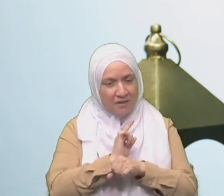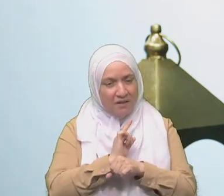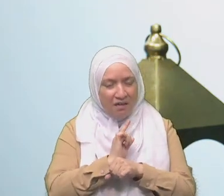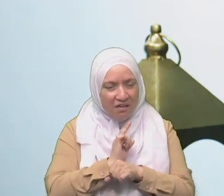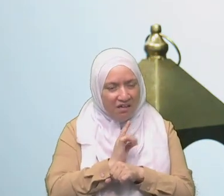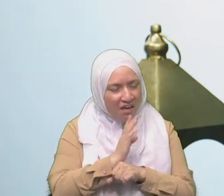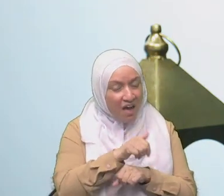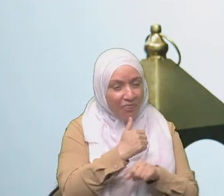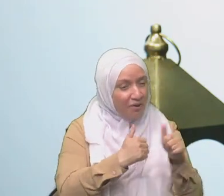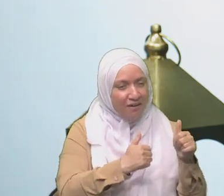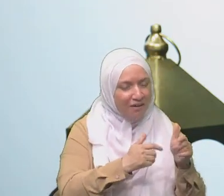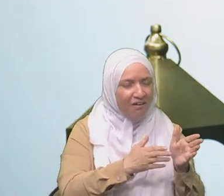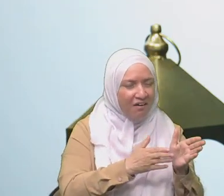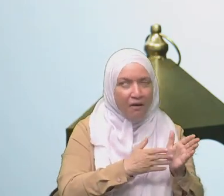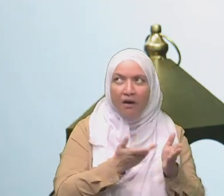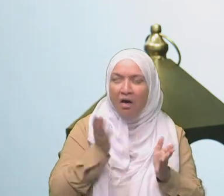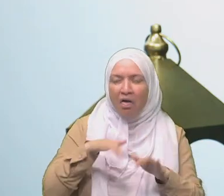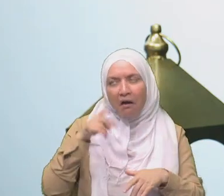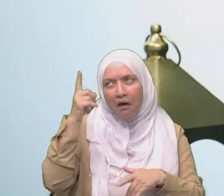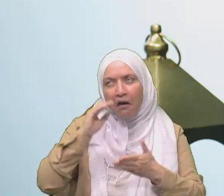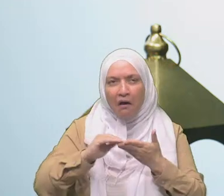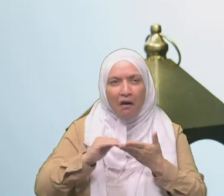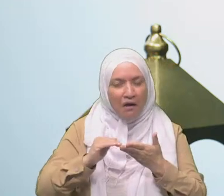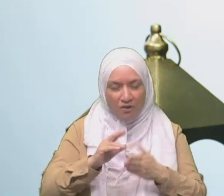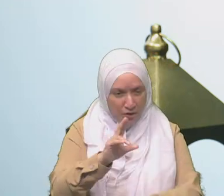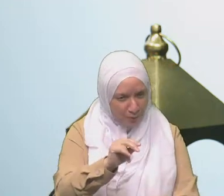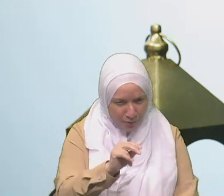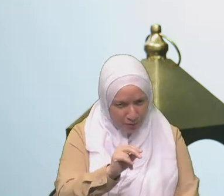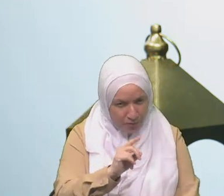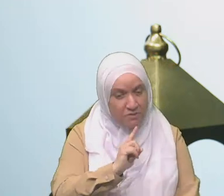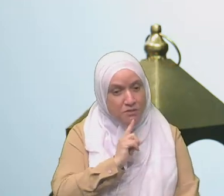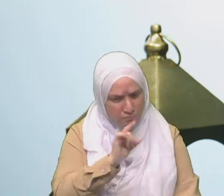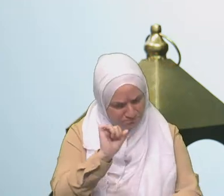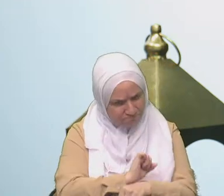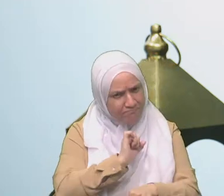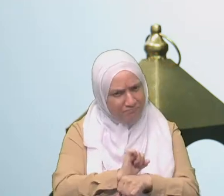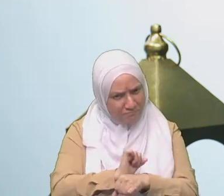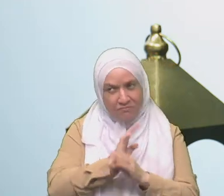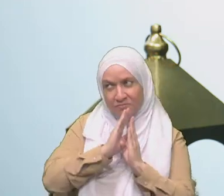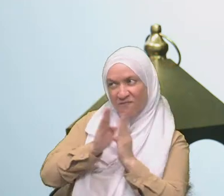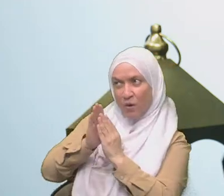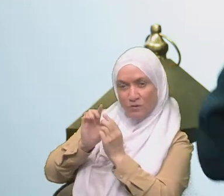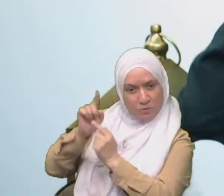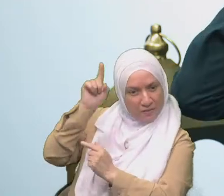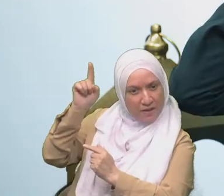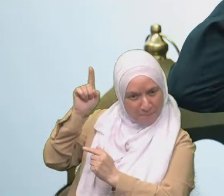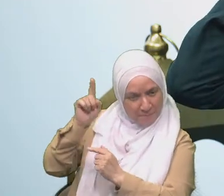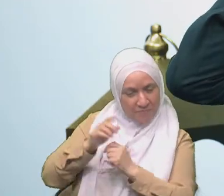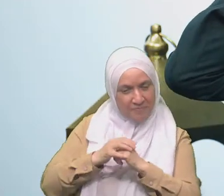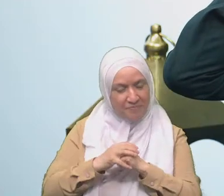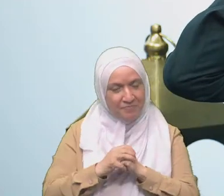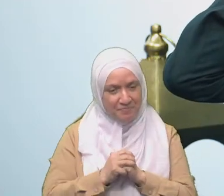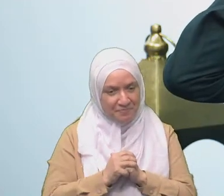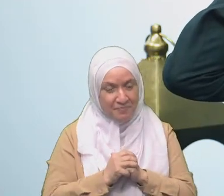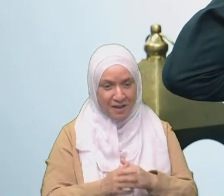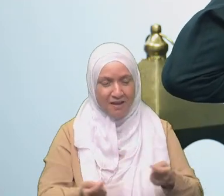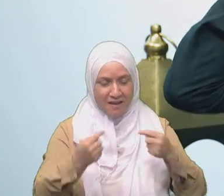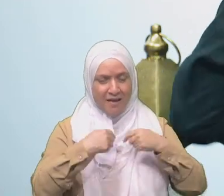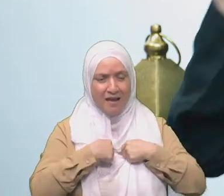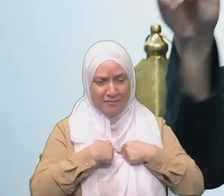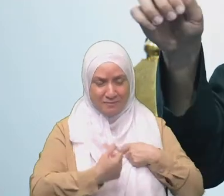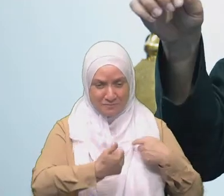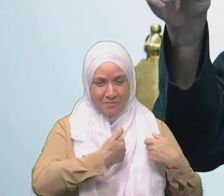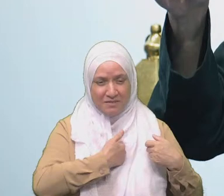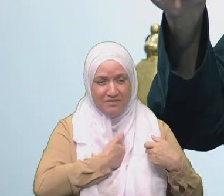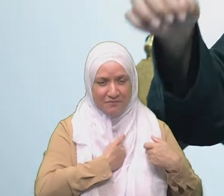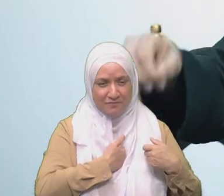so-and-so, you love to repent. Tuhibbu tawbah. You love to repent. Because Allah loves tawbah. Allah